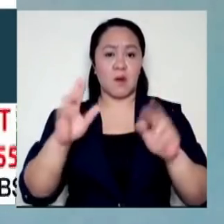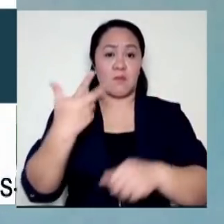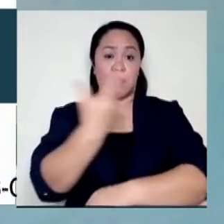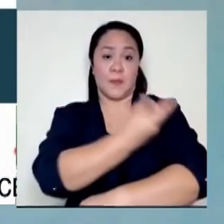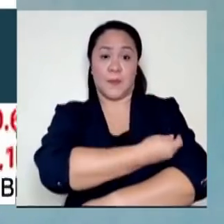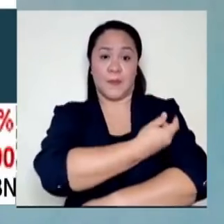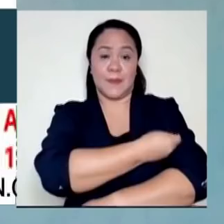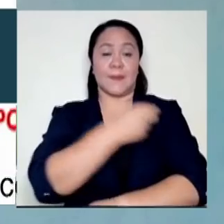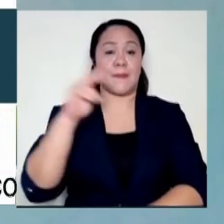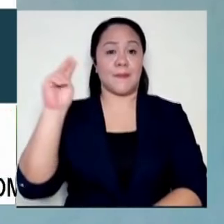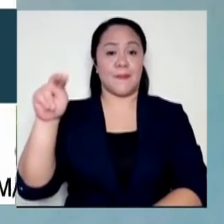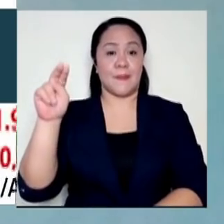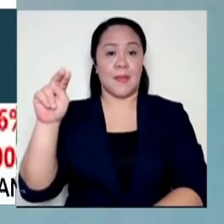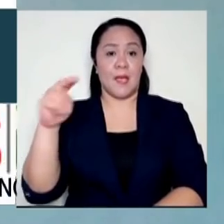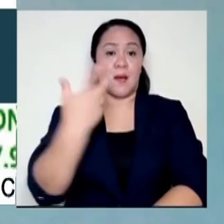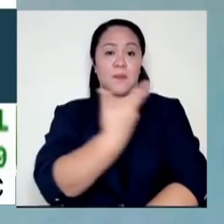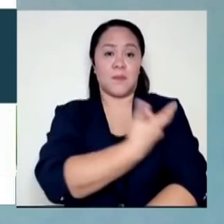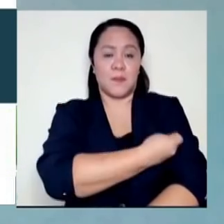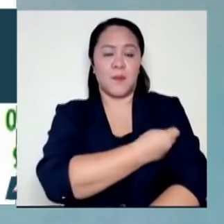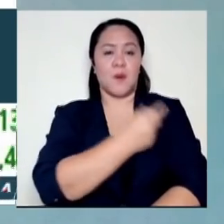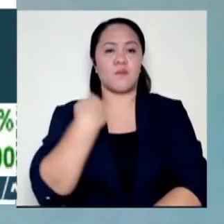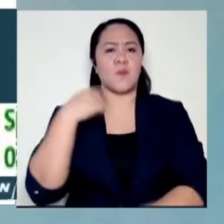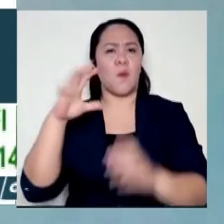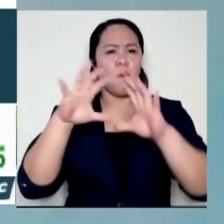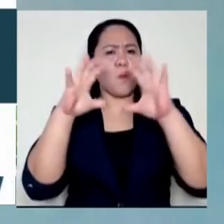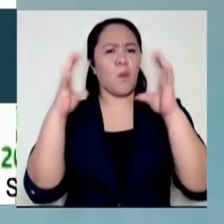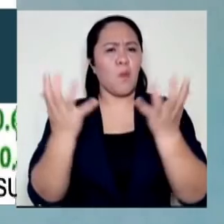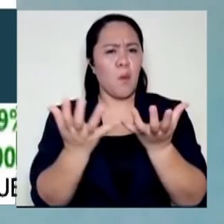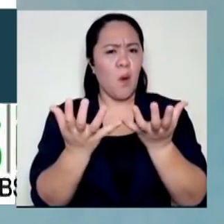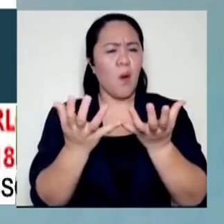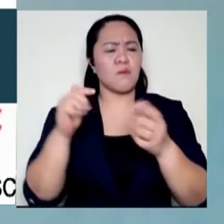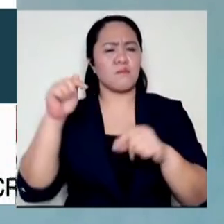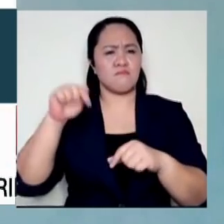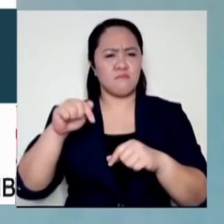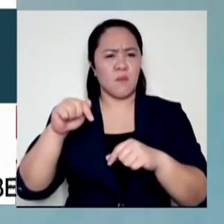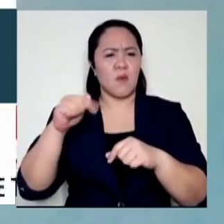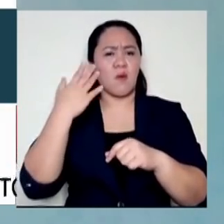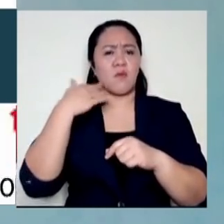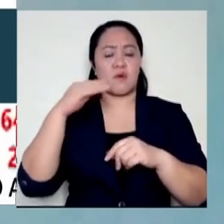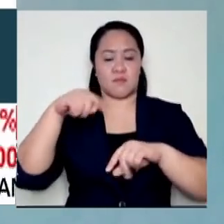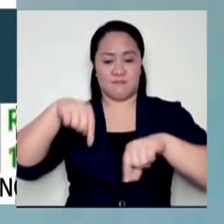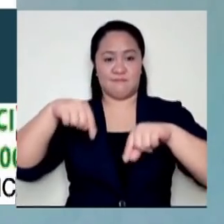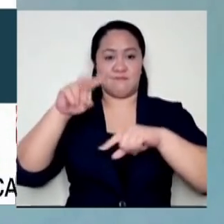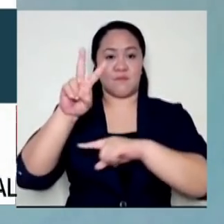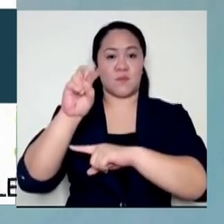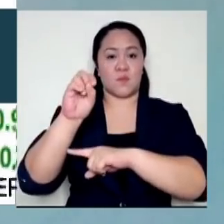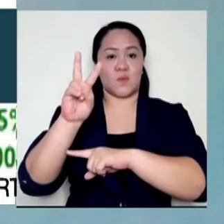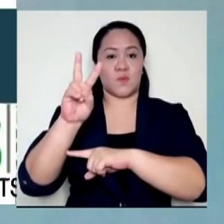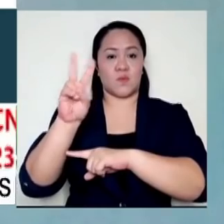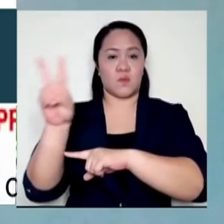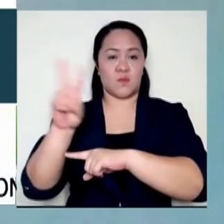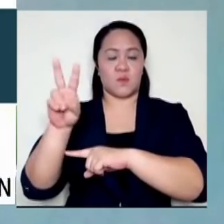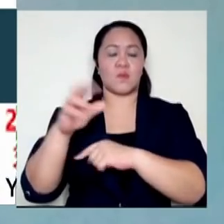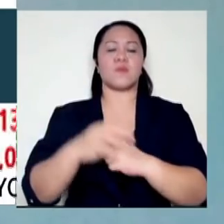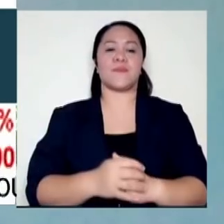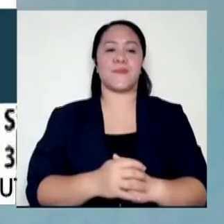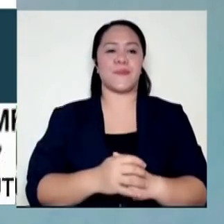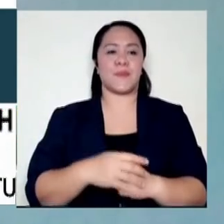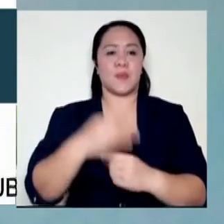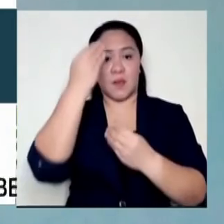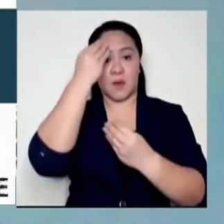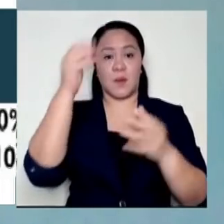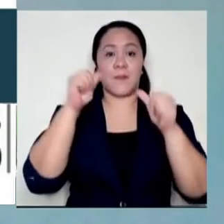to vaccinate the whole world by the end of 2022. I'm very pleased to announce that this